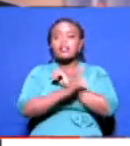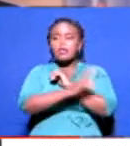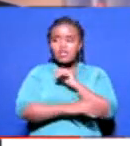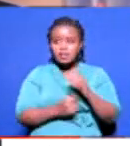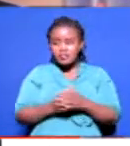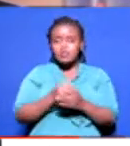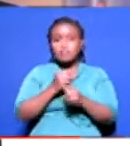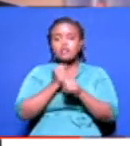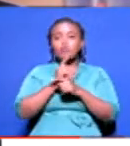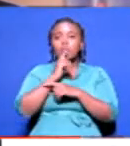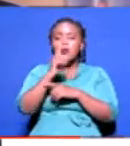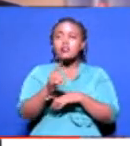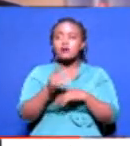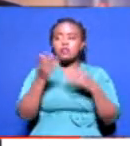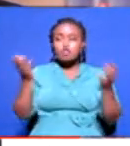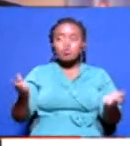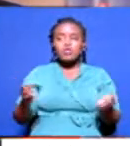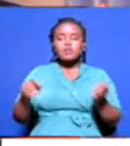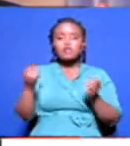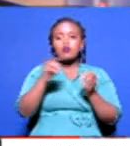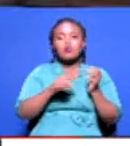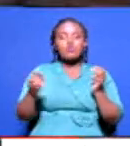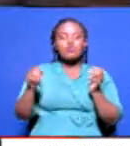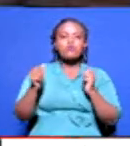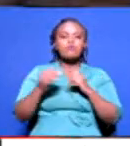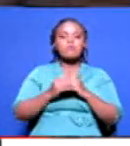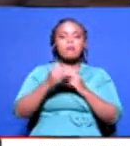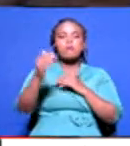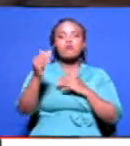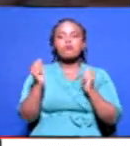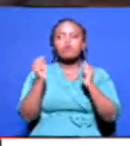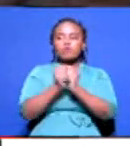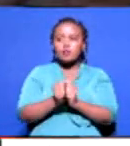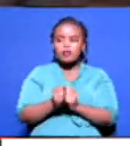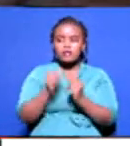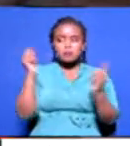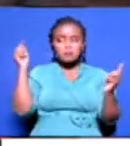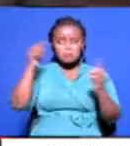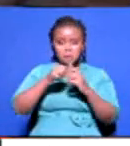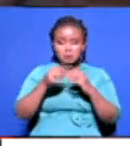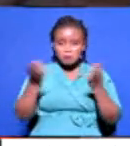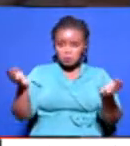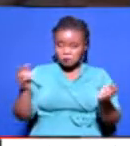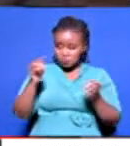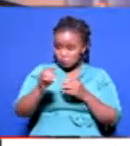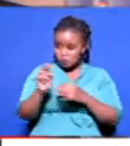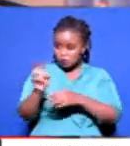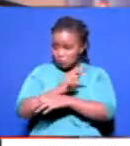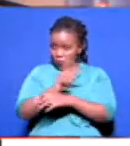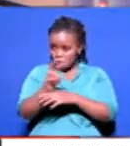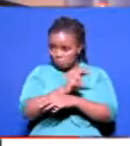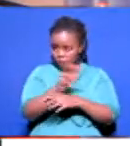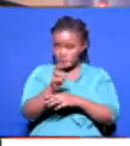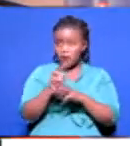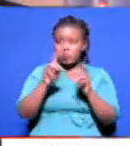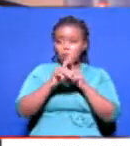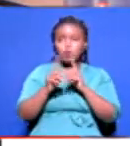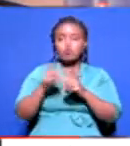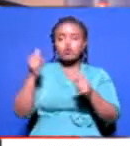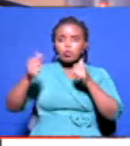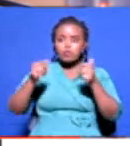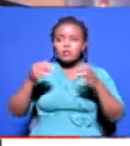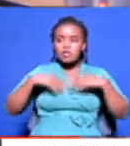keeping the flock together towards the salvation that has been declared